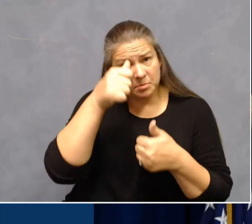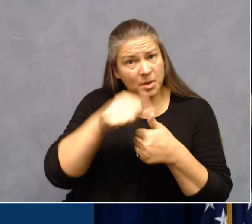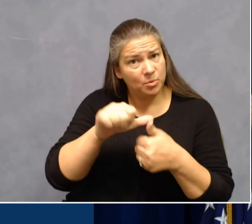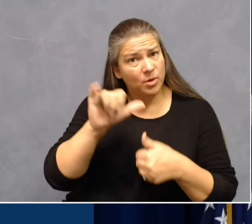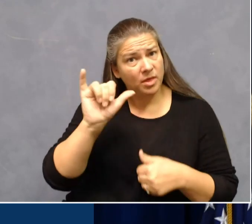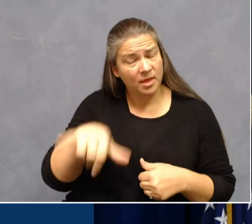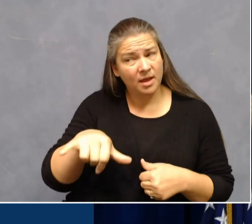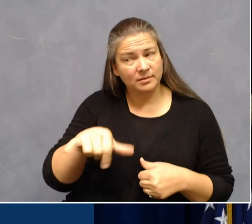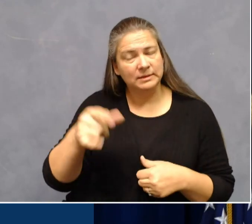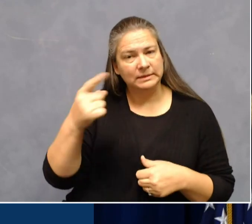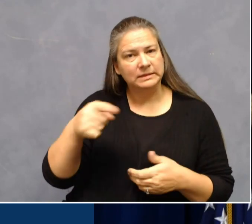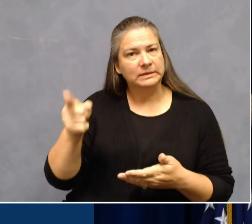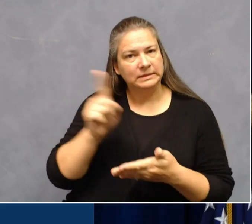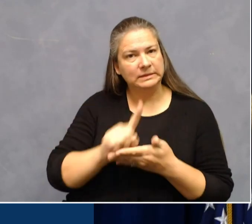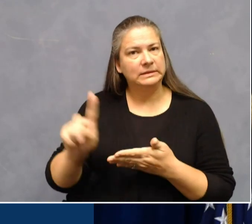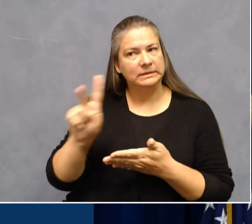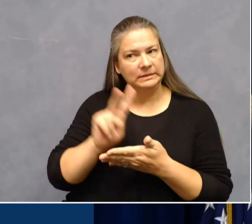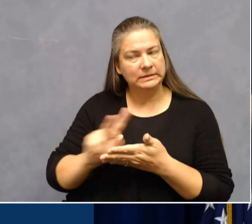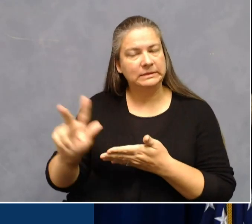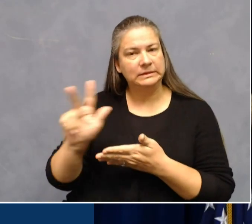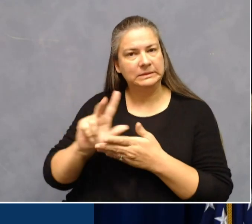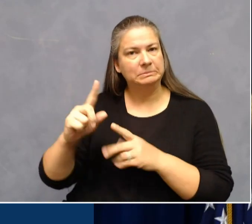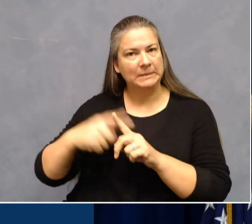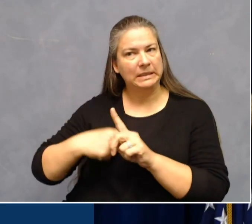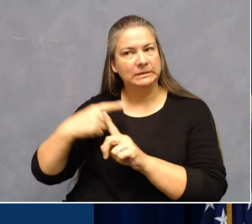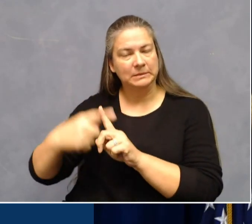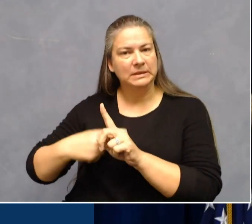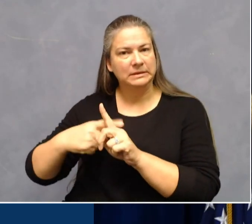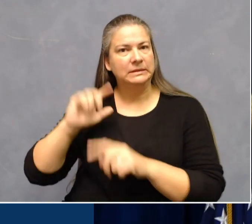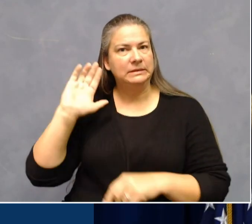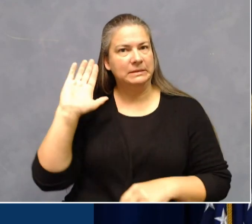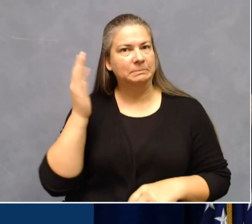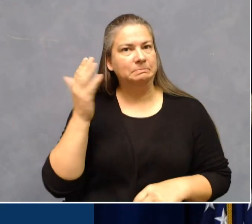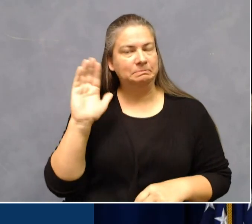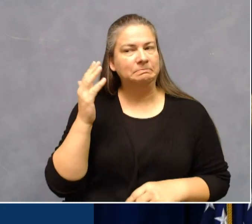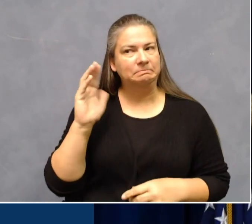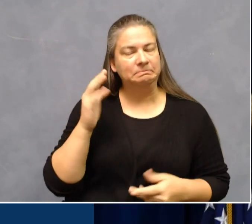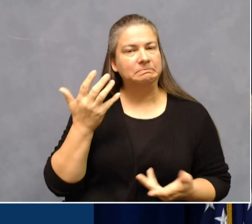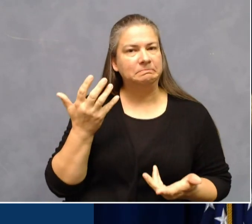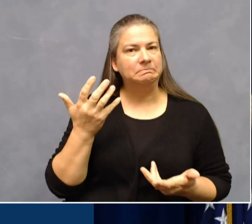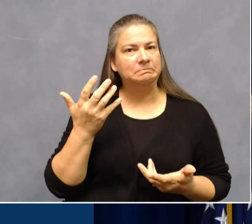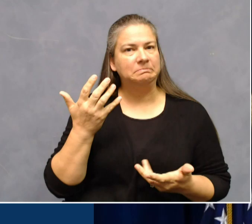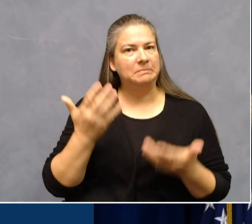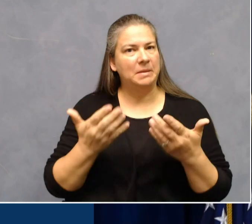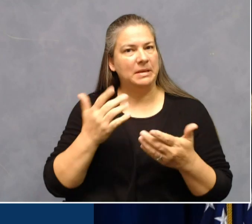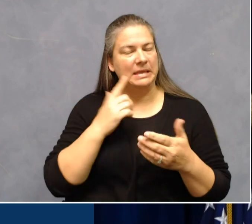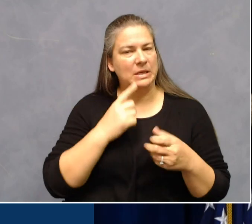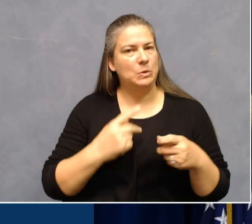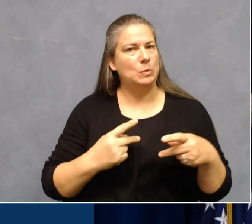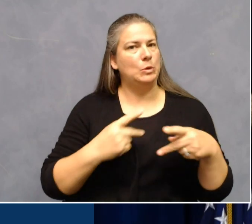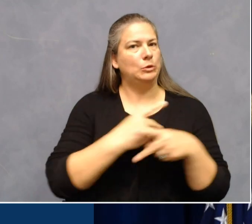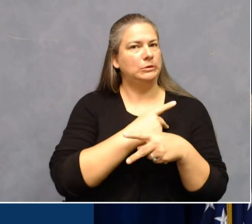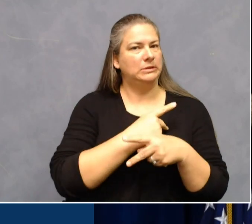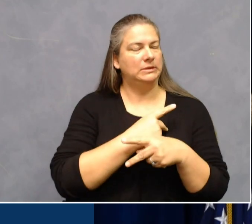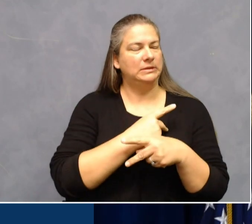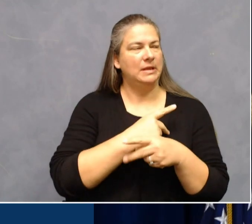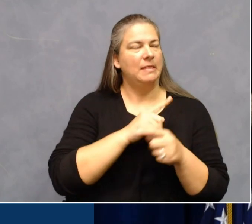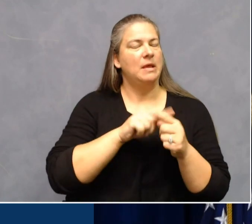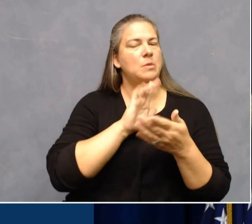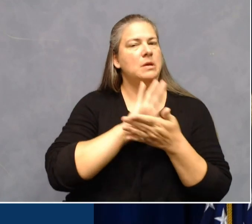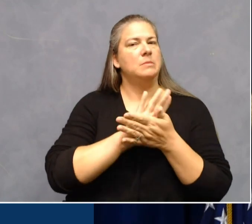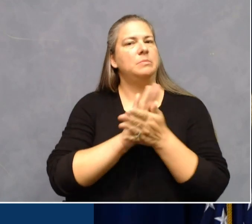and months where things look like they are going to get worse before they get better with the